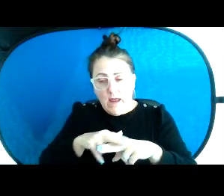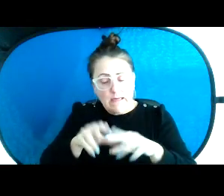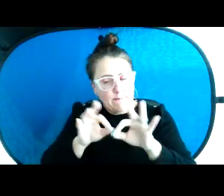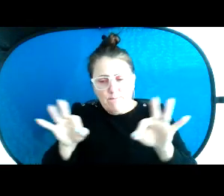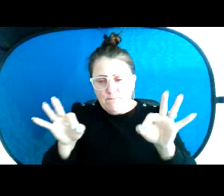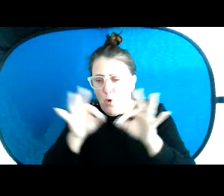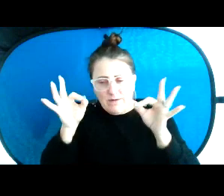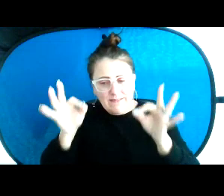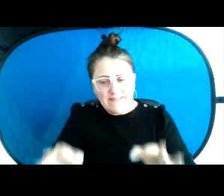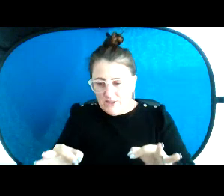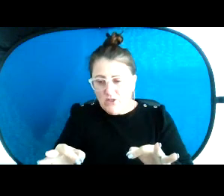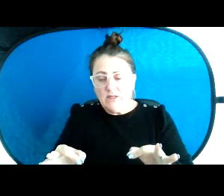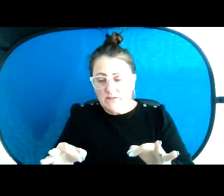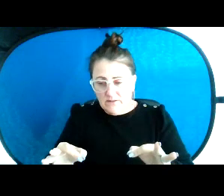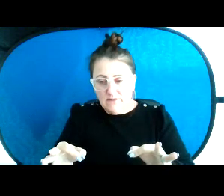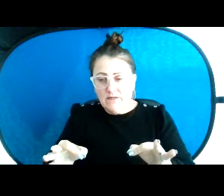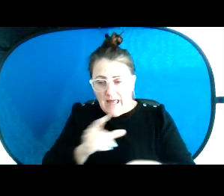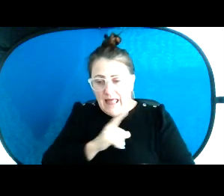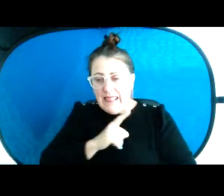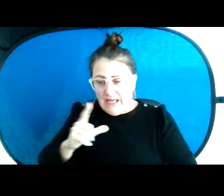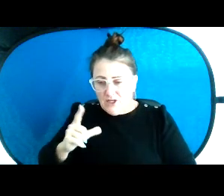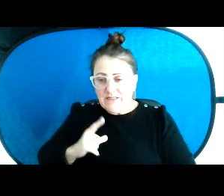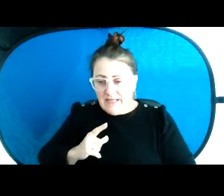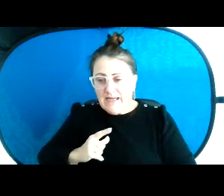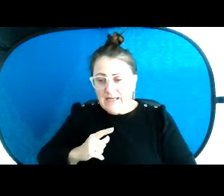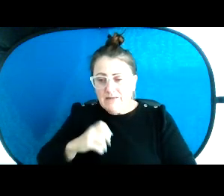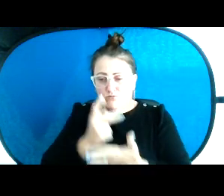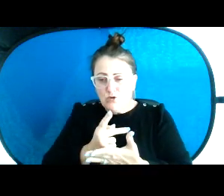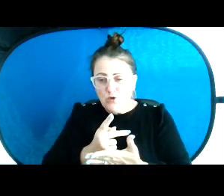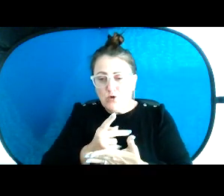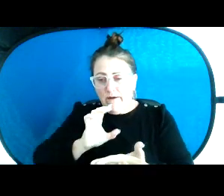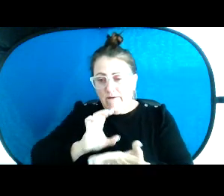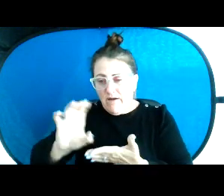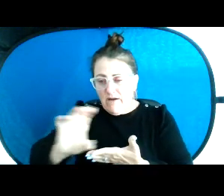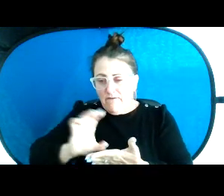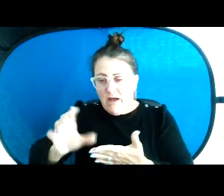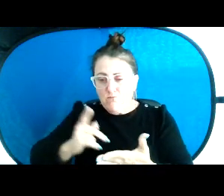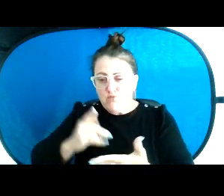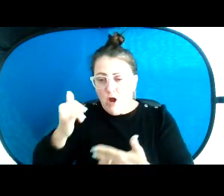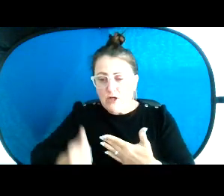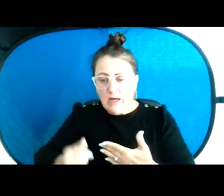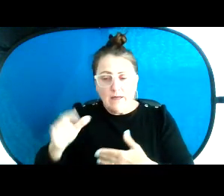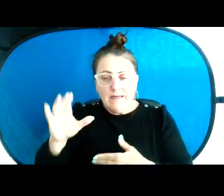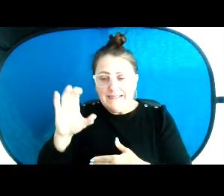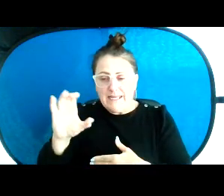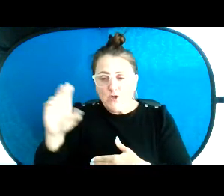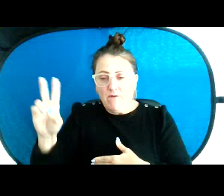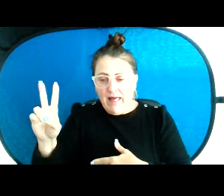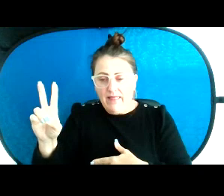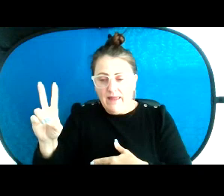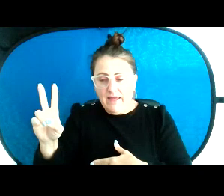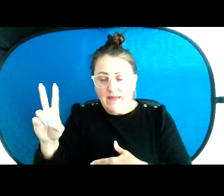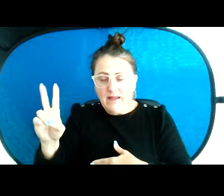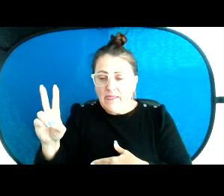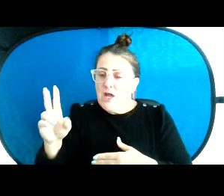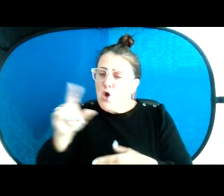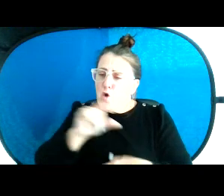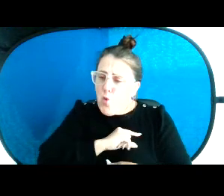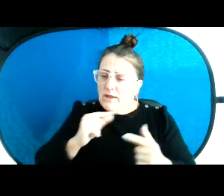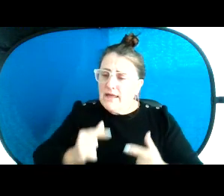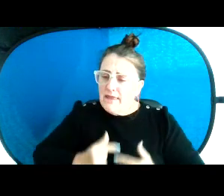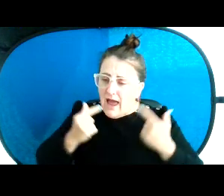made in the legislature to continue that project and continue funding that project in the Central Valley, not just for the quality of life benefits